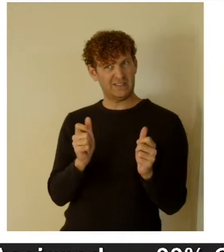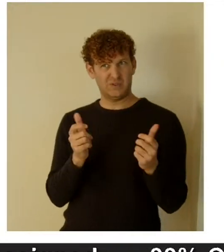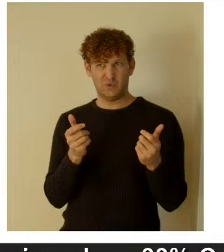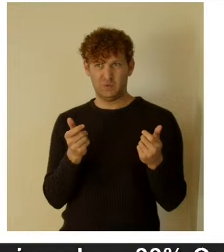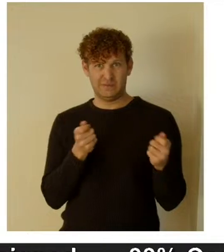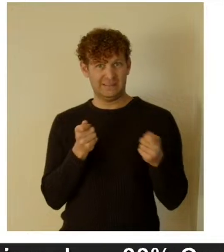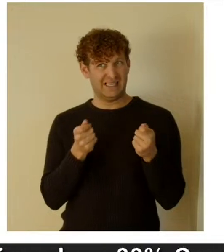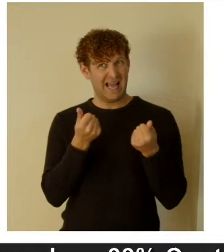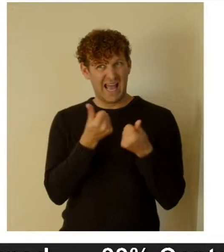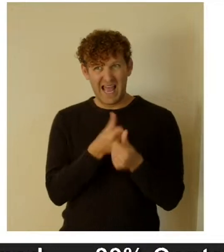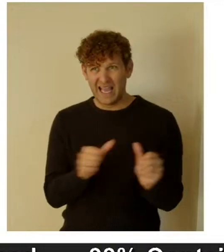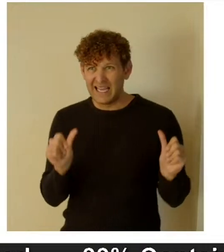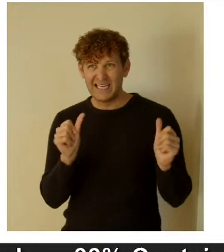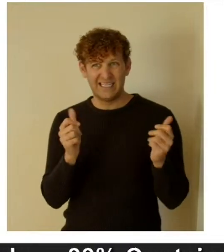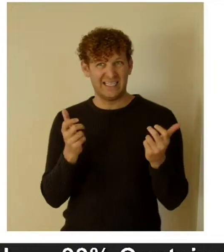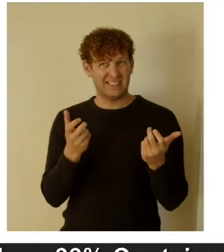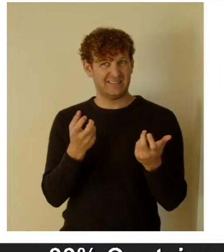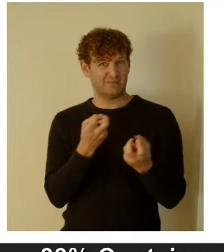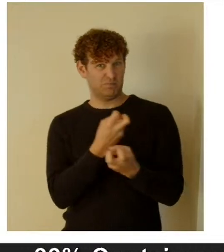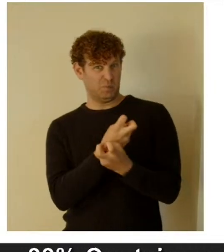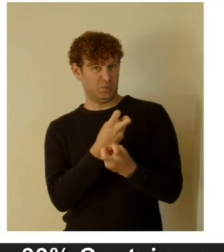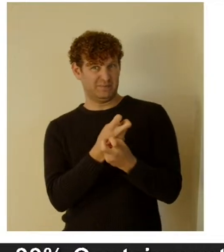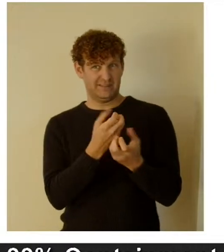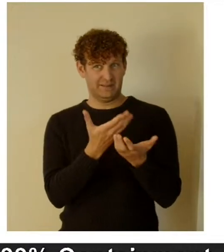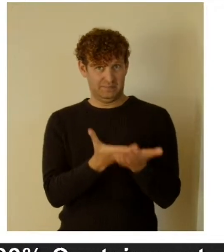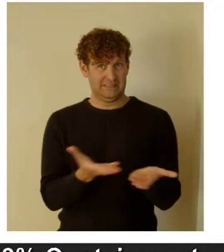in the fire area. Thank you.